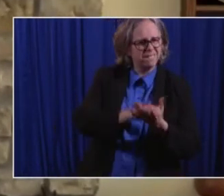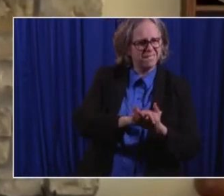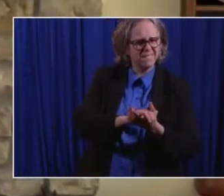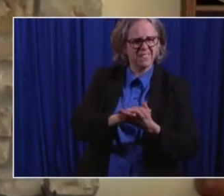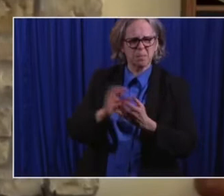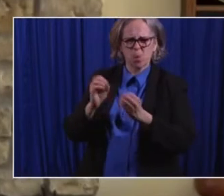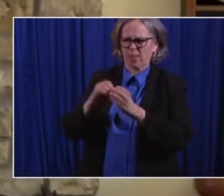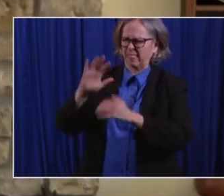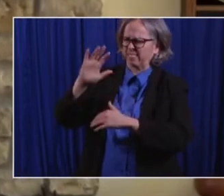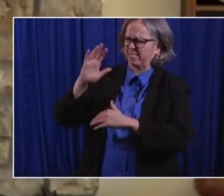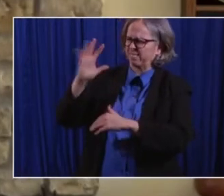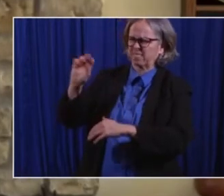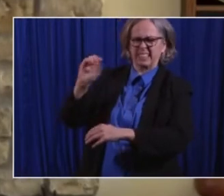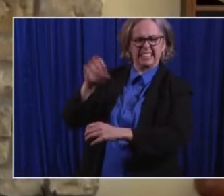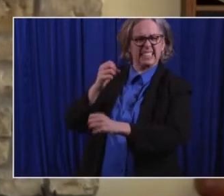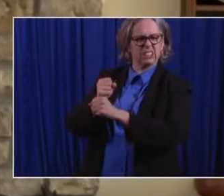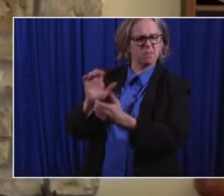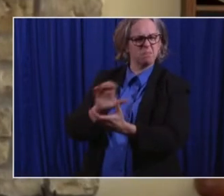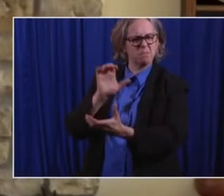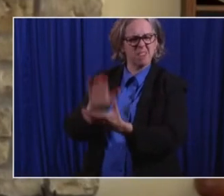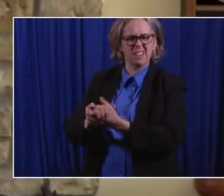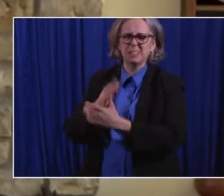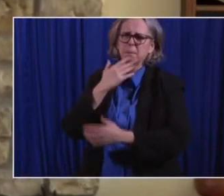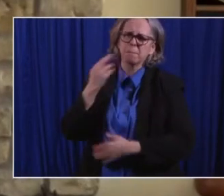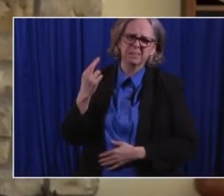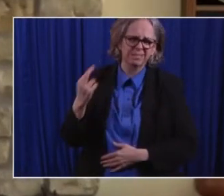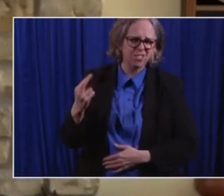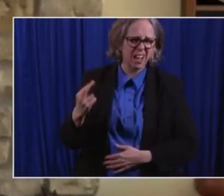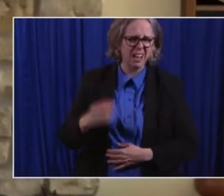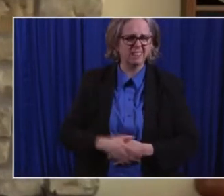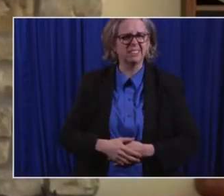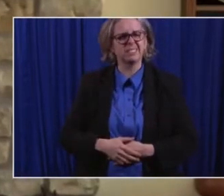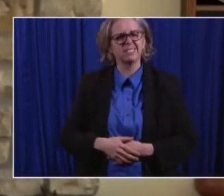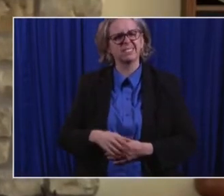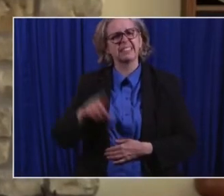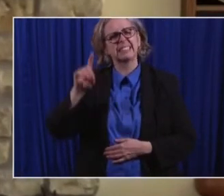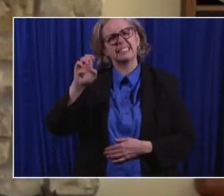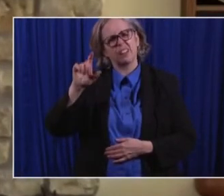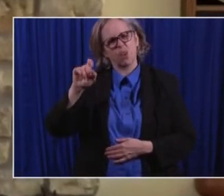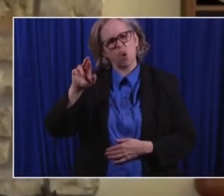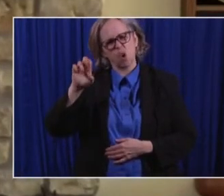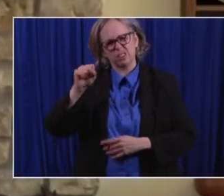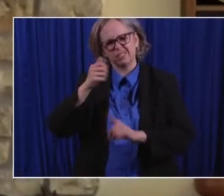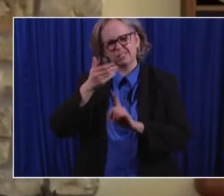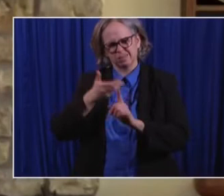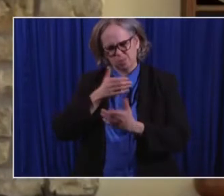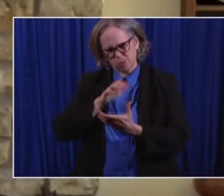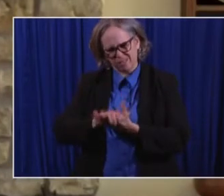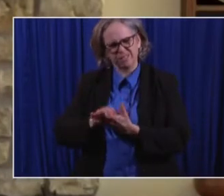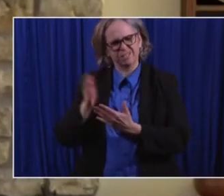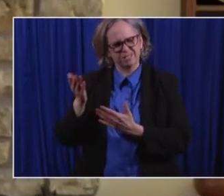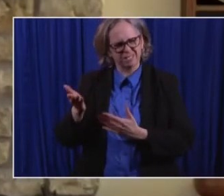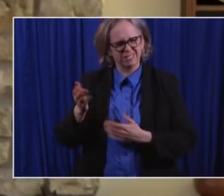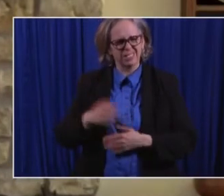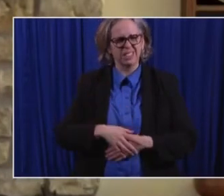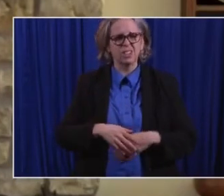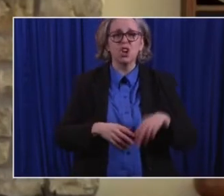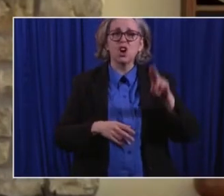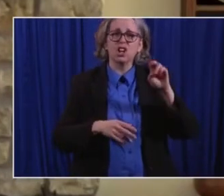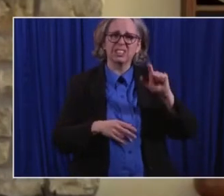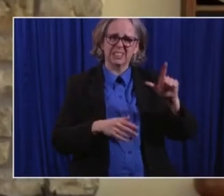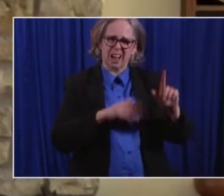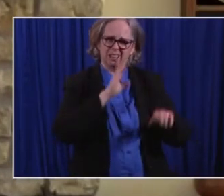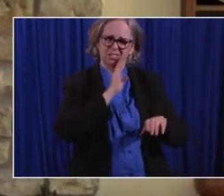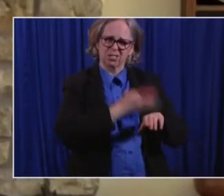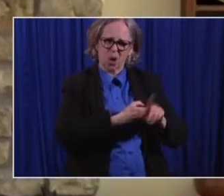friend, Delois, and also we extend our sympathy to Ursel, her 2 sisters, and their